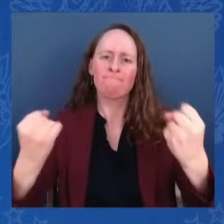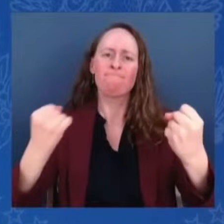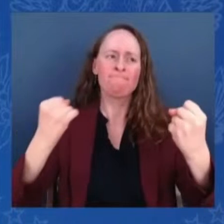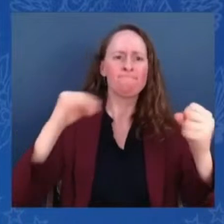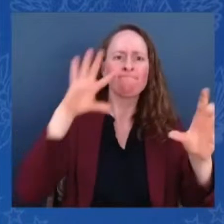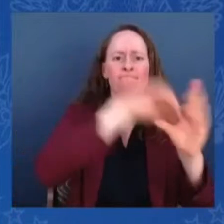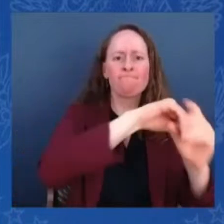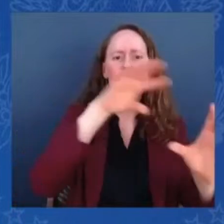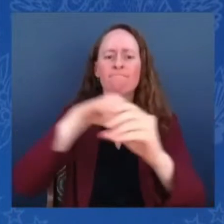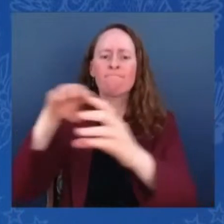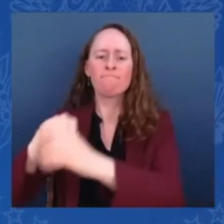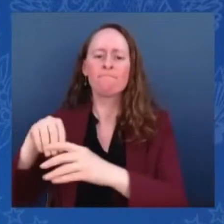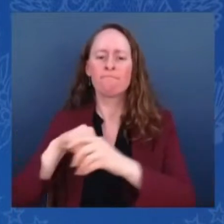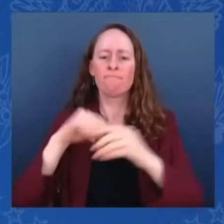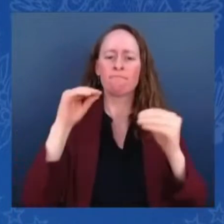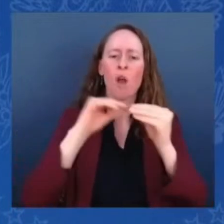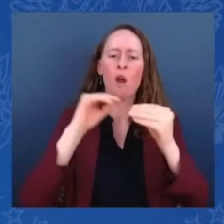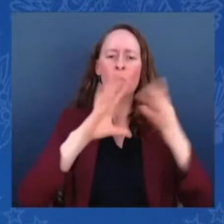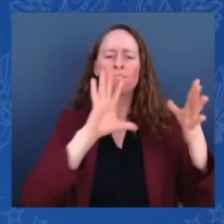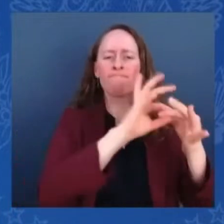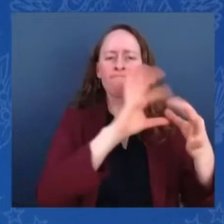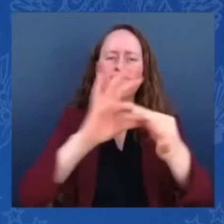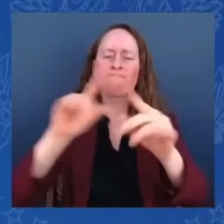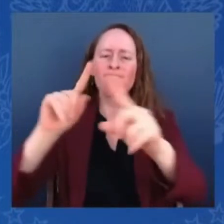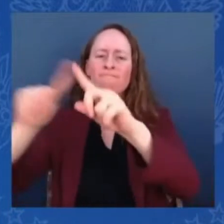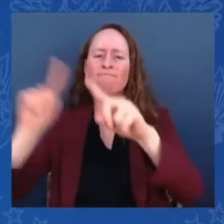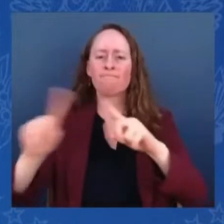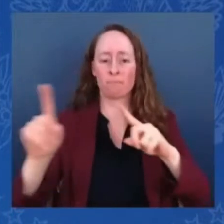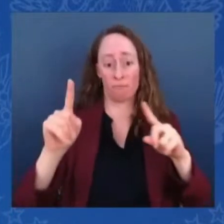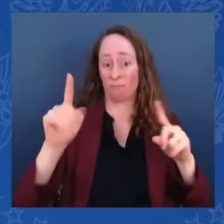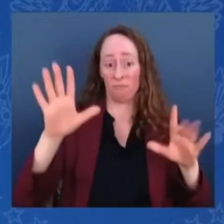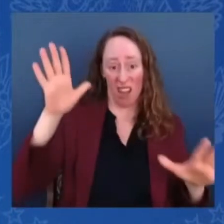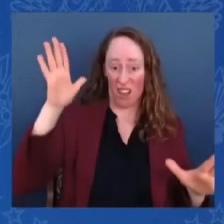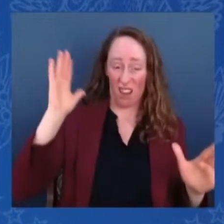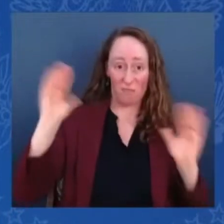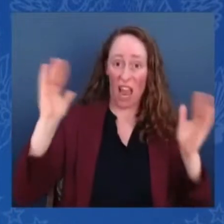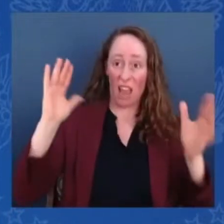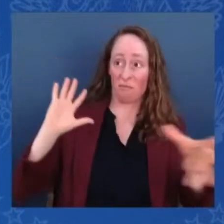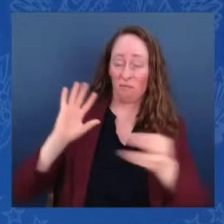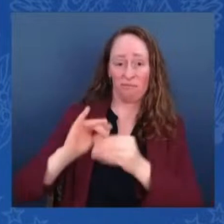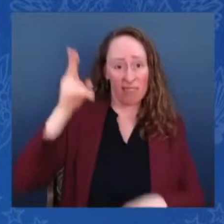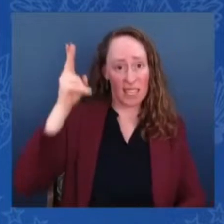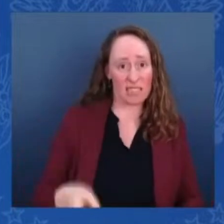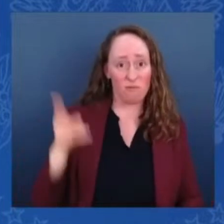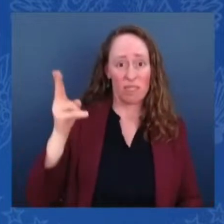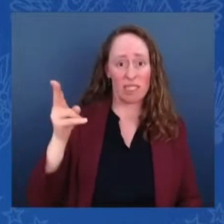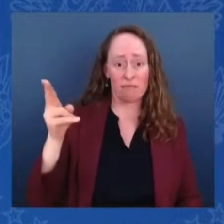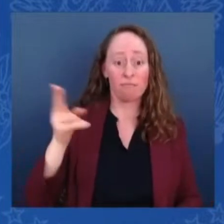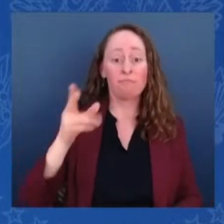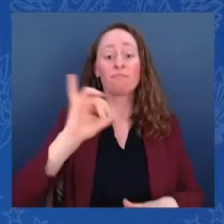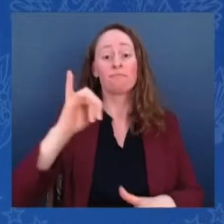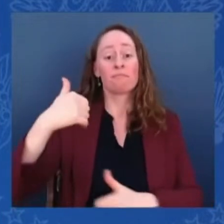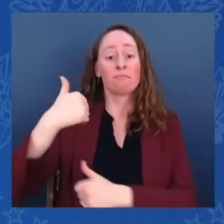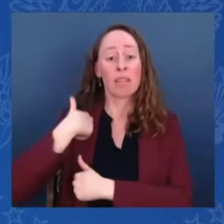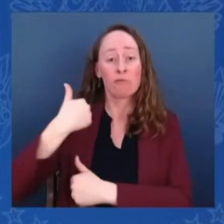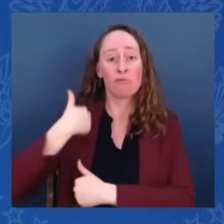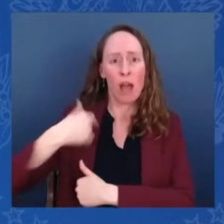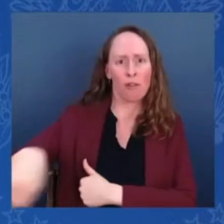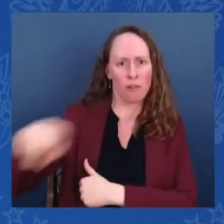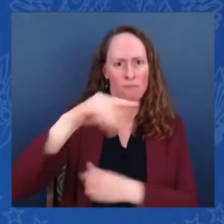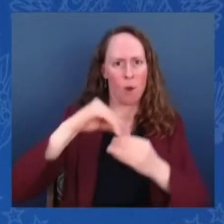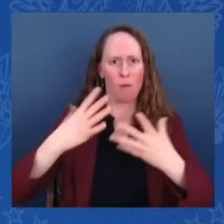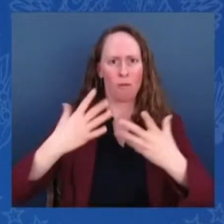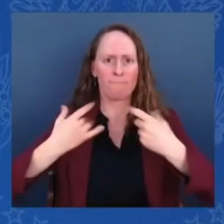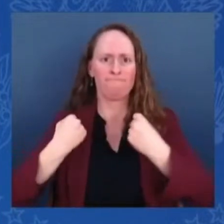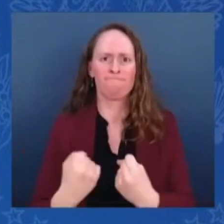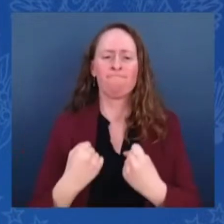States has ever had in the history of our nation. We've increased our military power, making the most significant investments in the defense industrial base